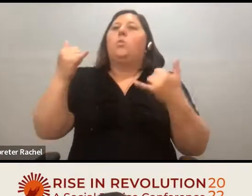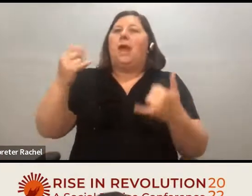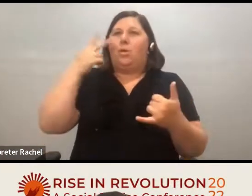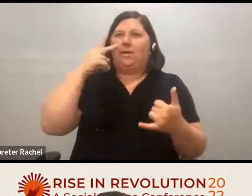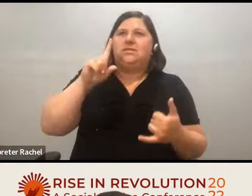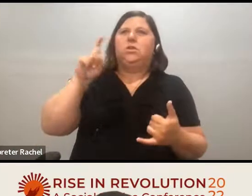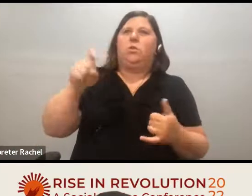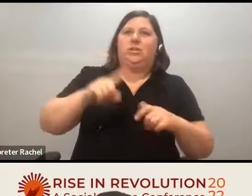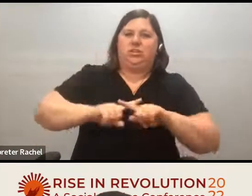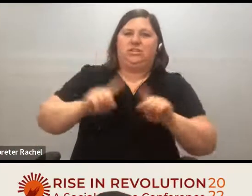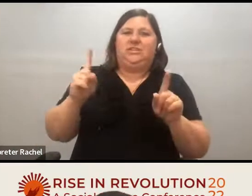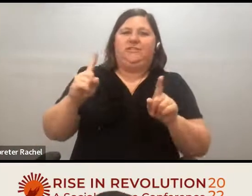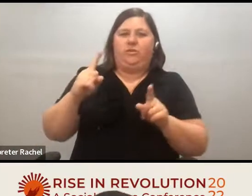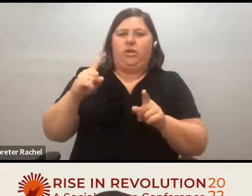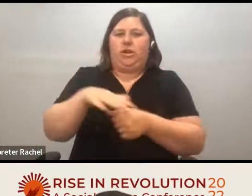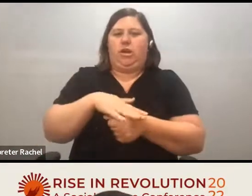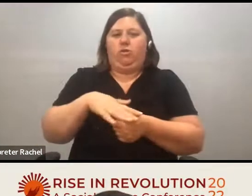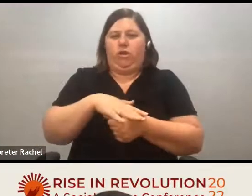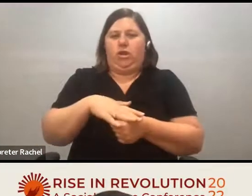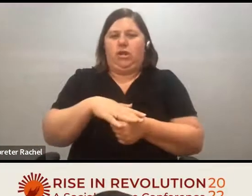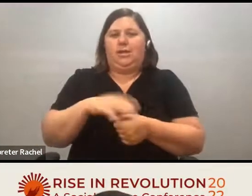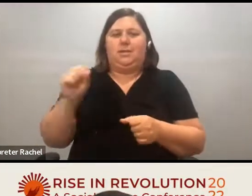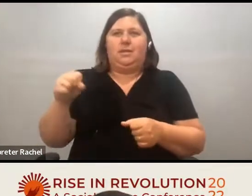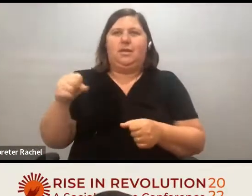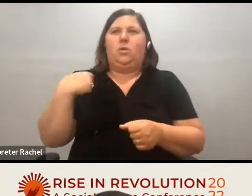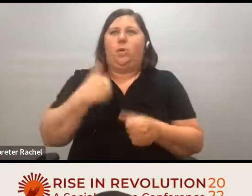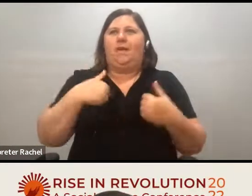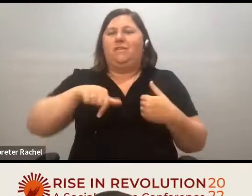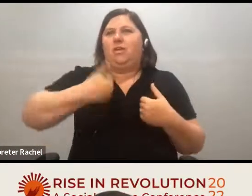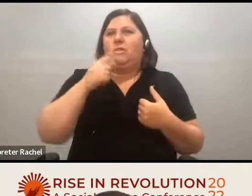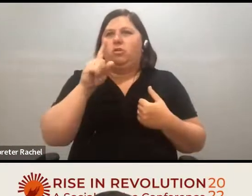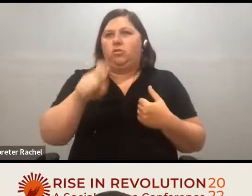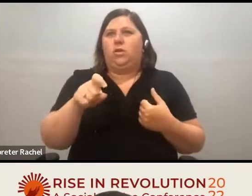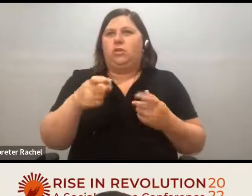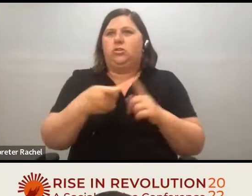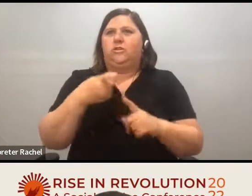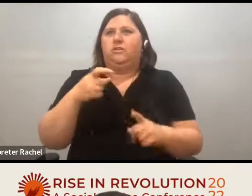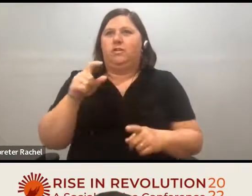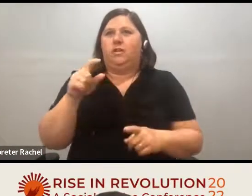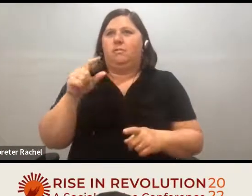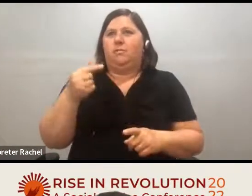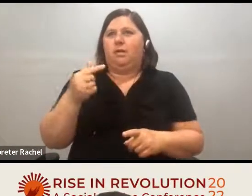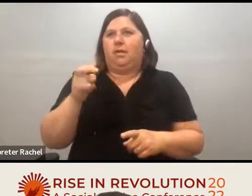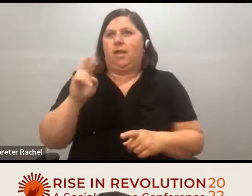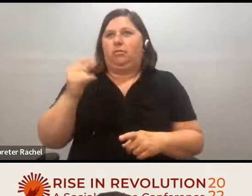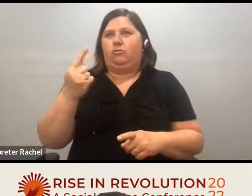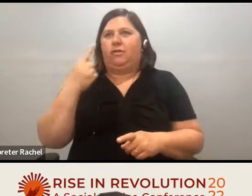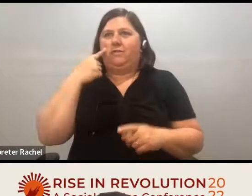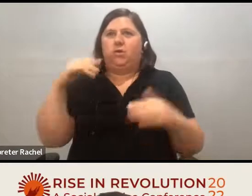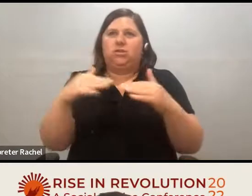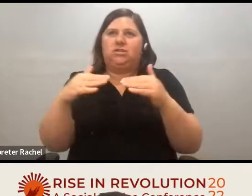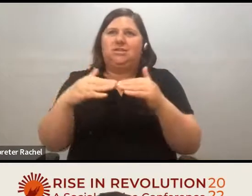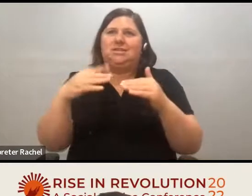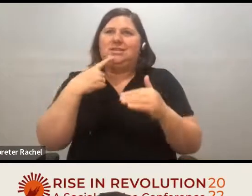is in a different section. Yeah, we have another question from Gathering for Justice, and they